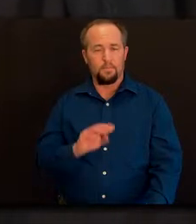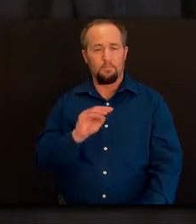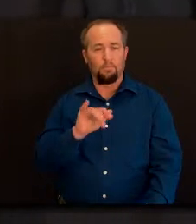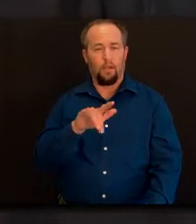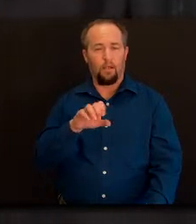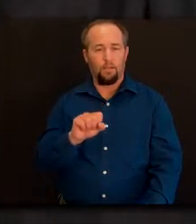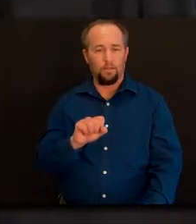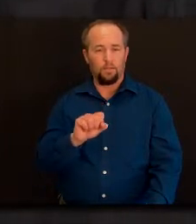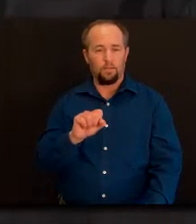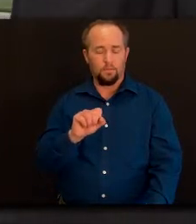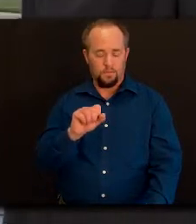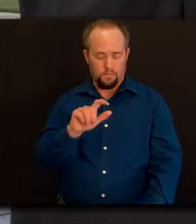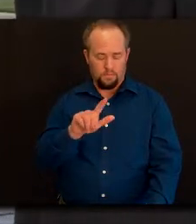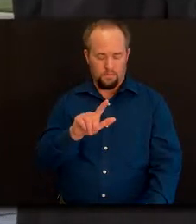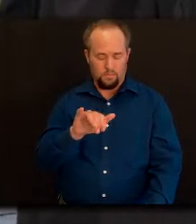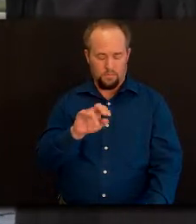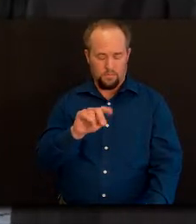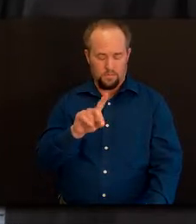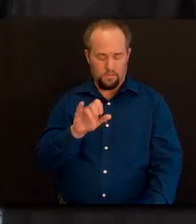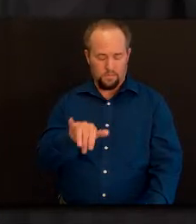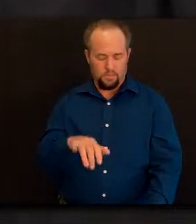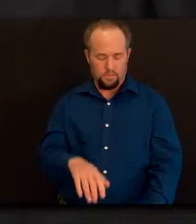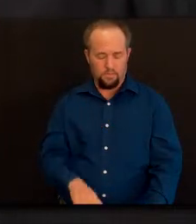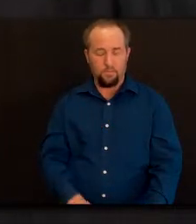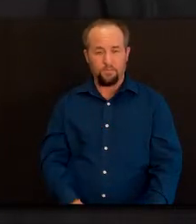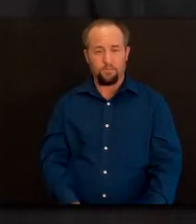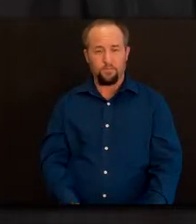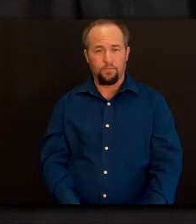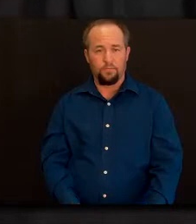Miles Thomas Lindley.